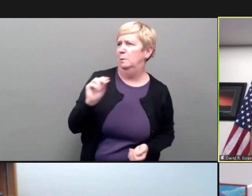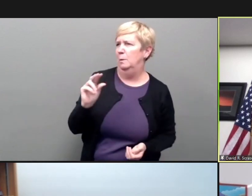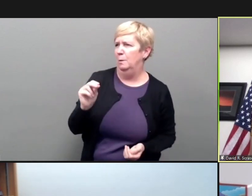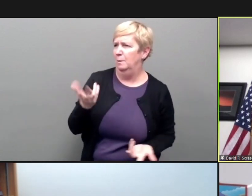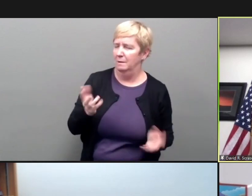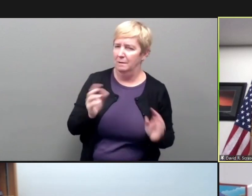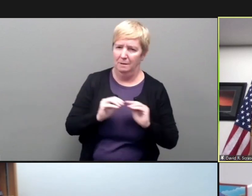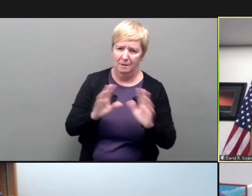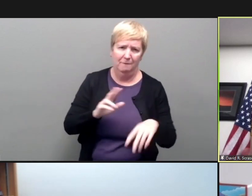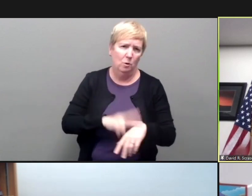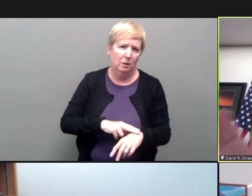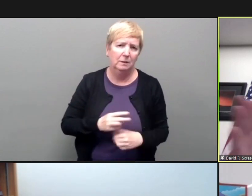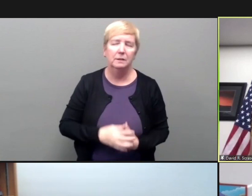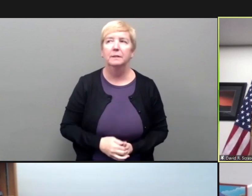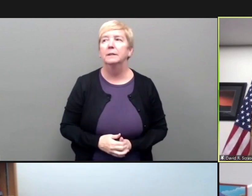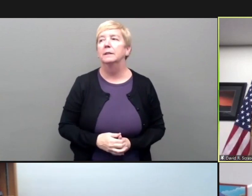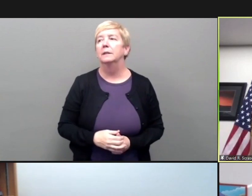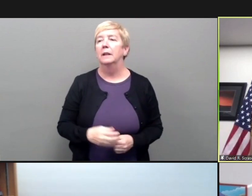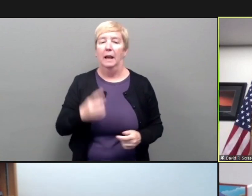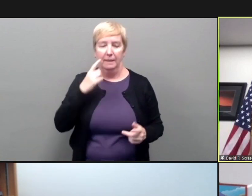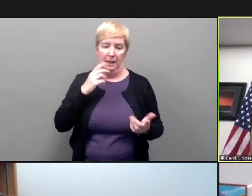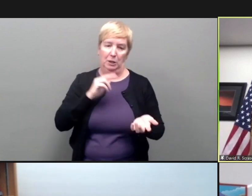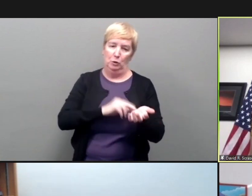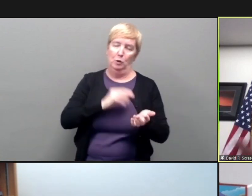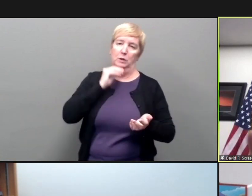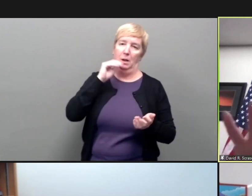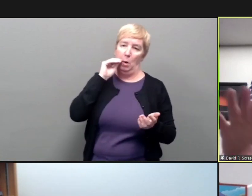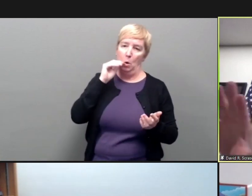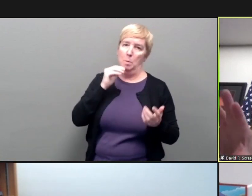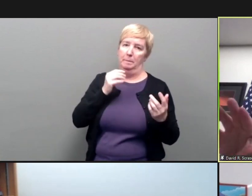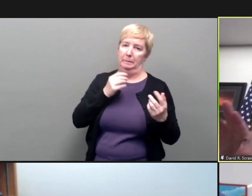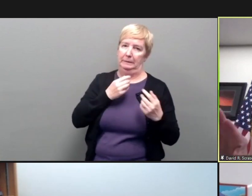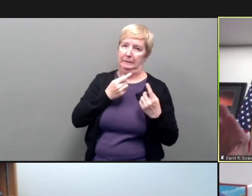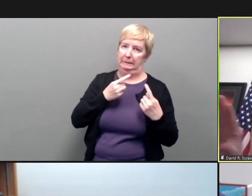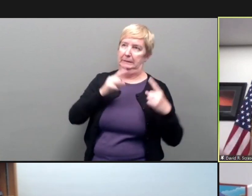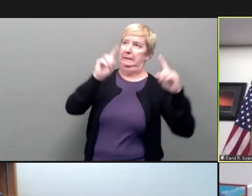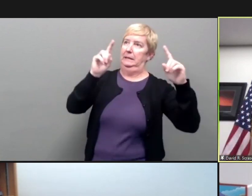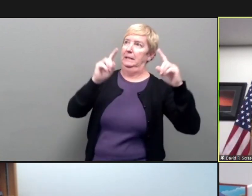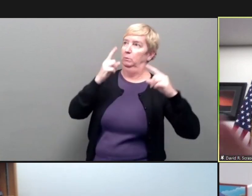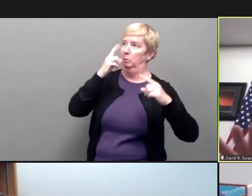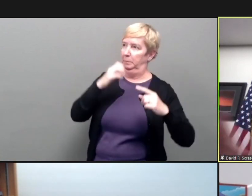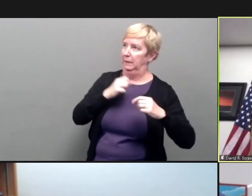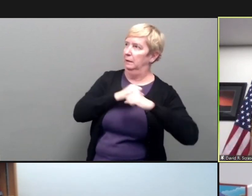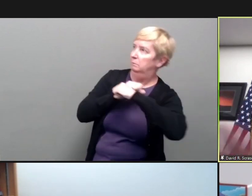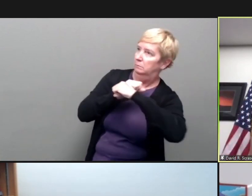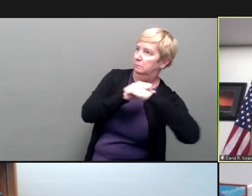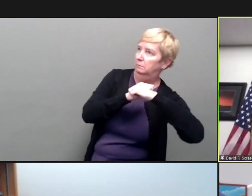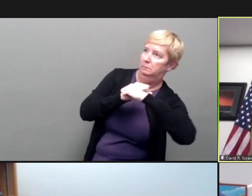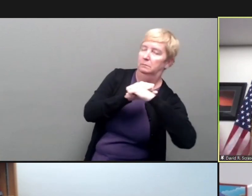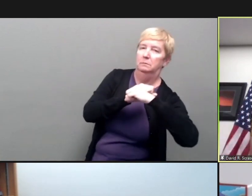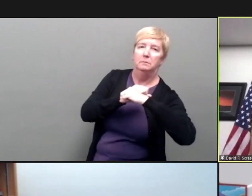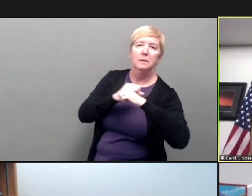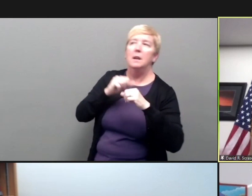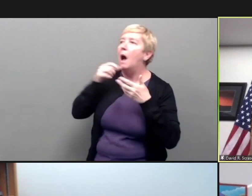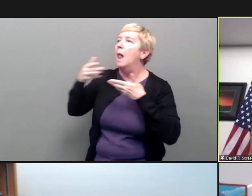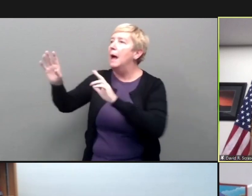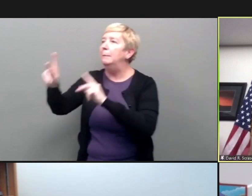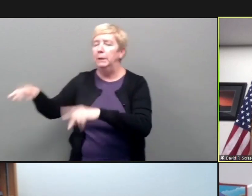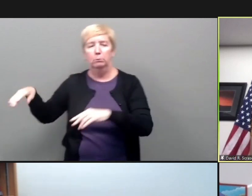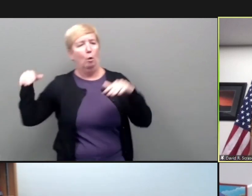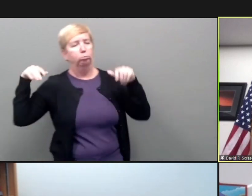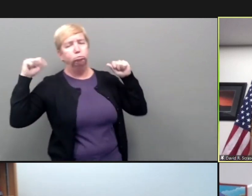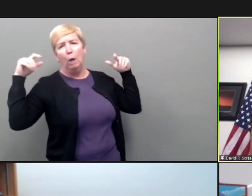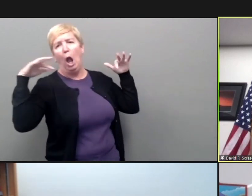homes. I think the success nursing homes had was keeping a larger number of community members from coming and going